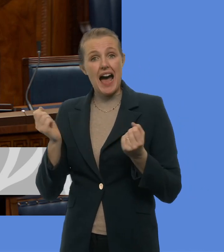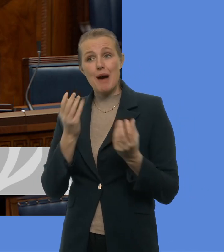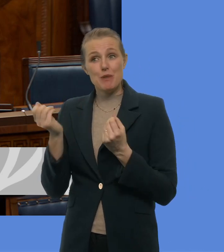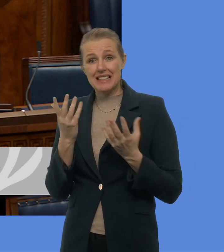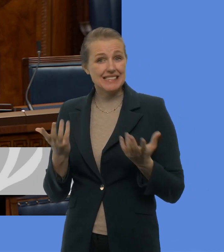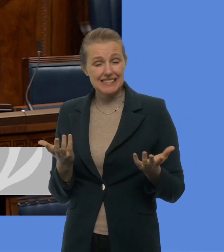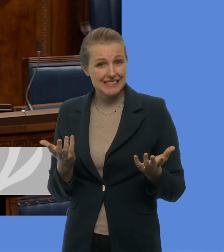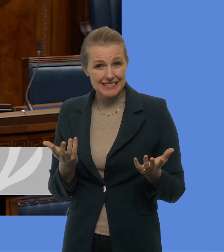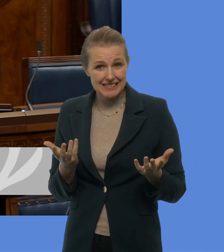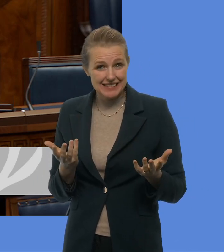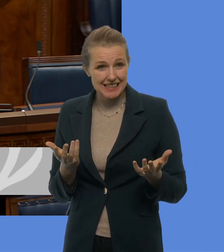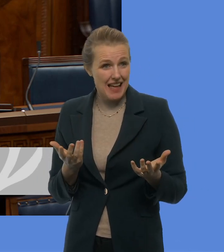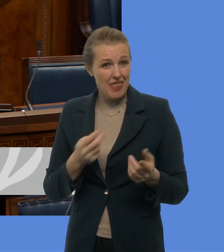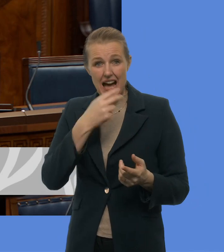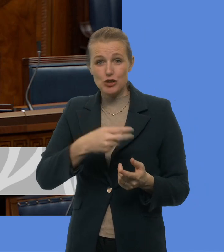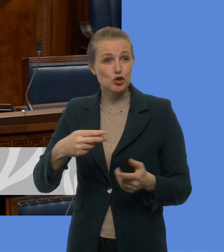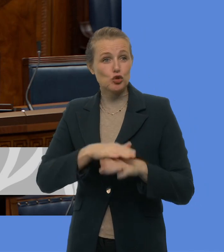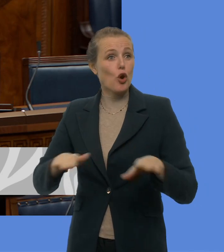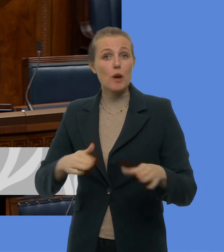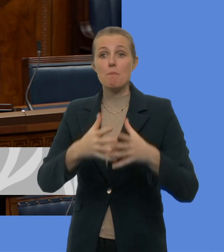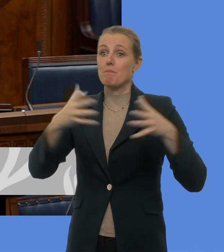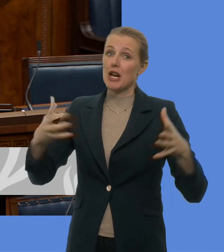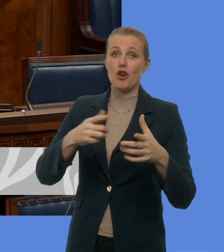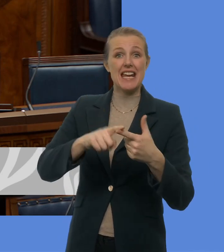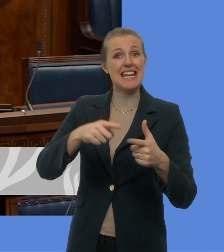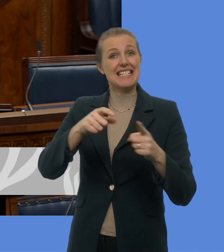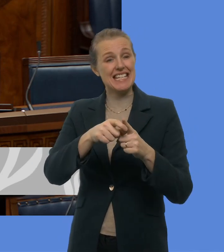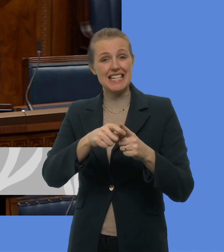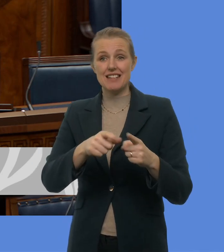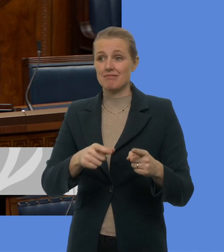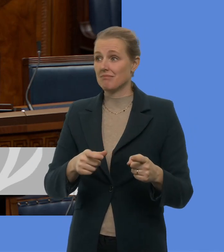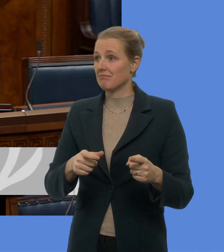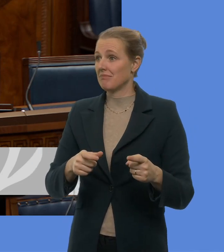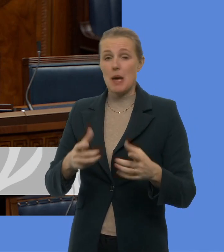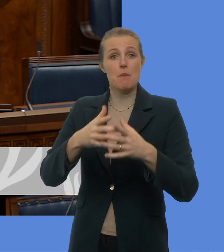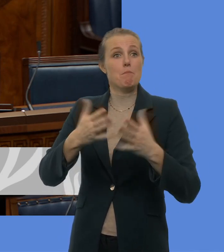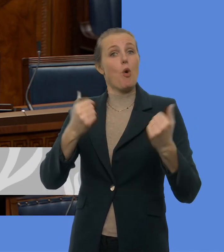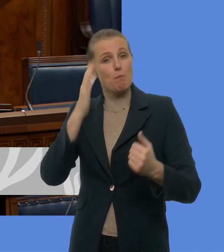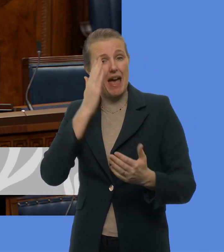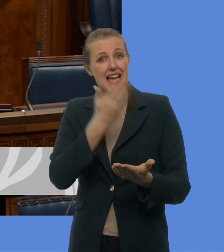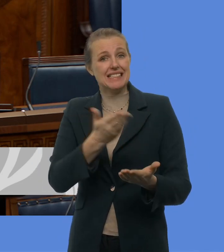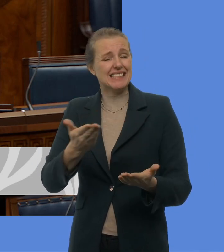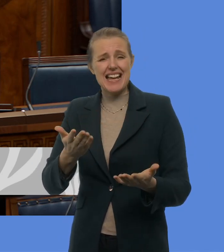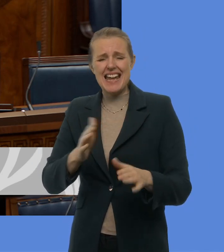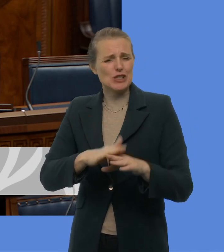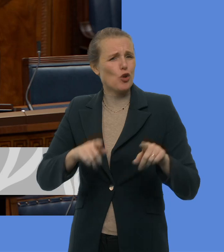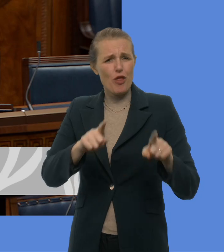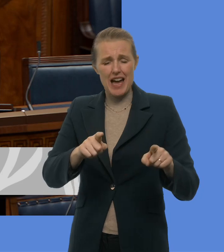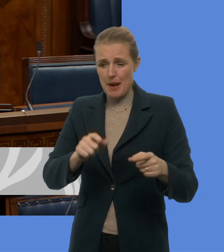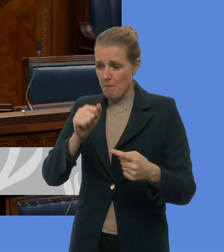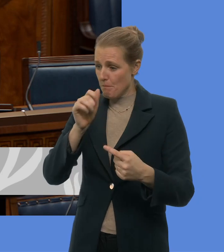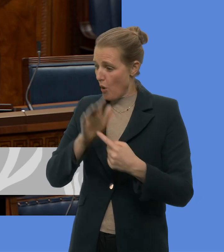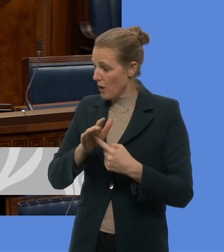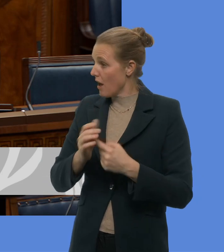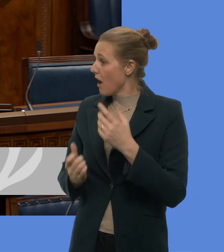bigger EDs with more staff in ED. It's not about more beds in acute hospitals. It's about the whole flow, and as the member knows,